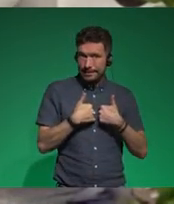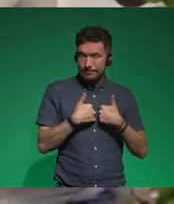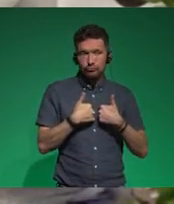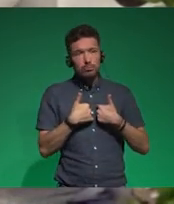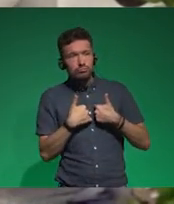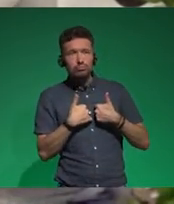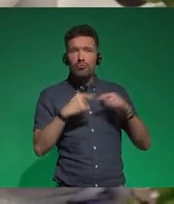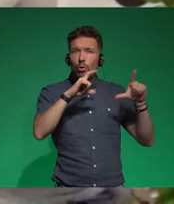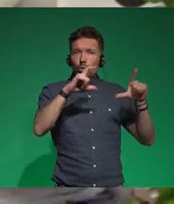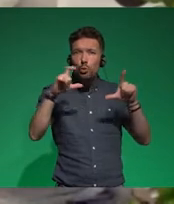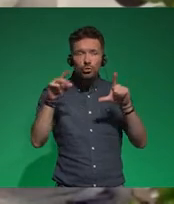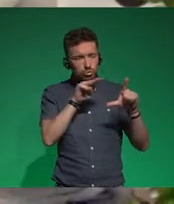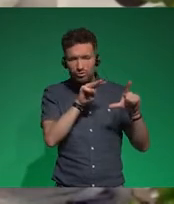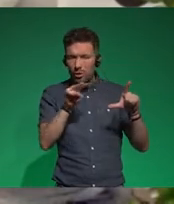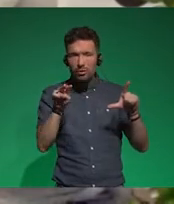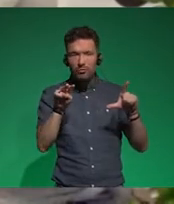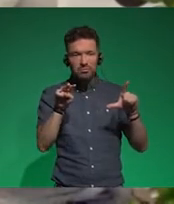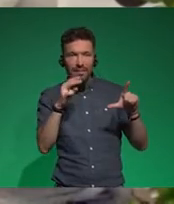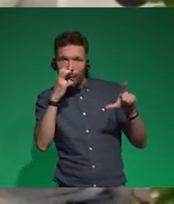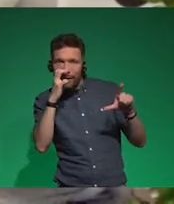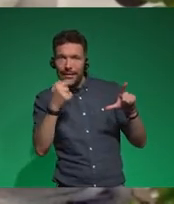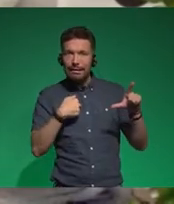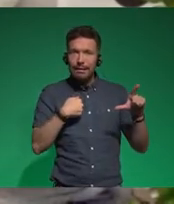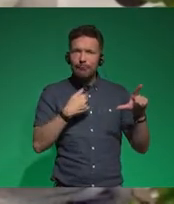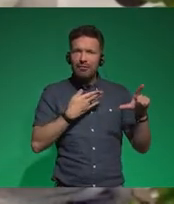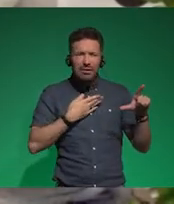So I wanted to use this kind of images, and